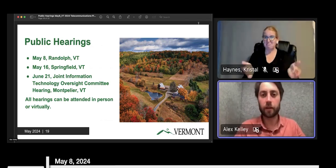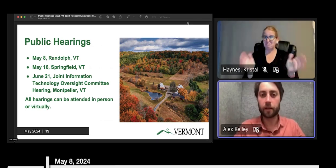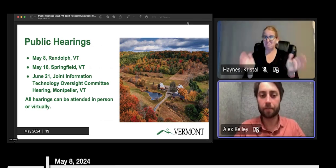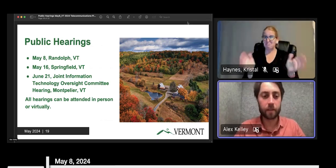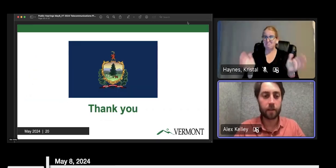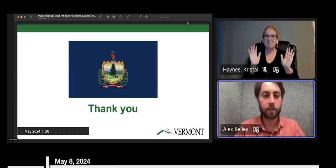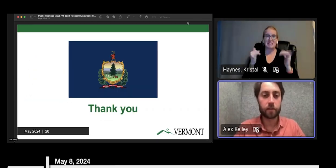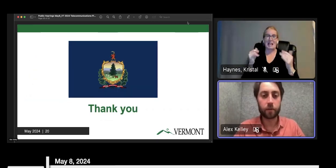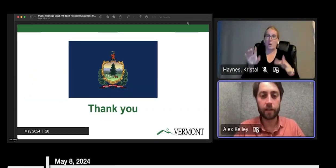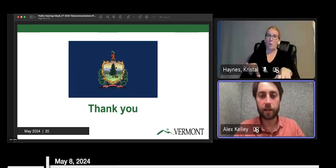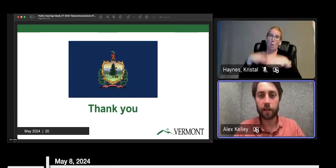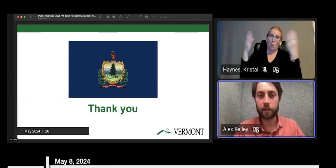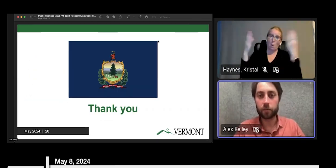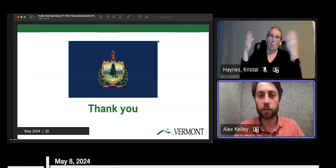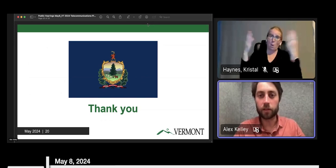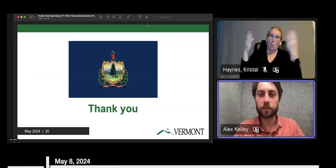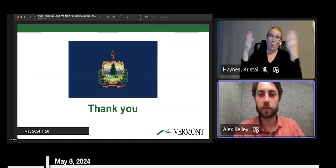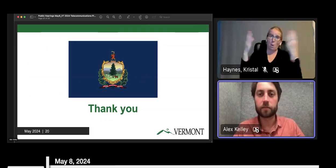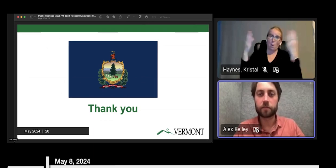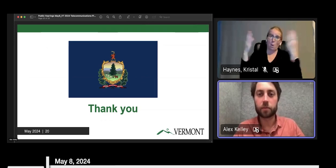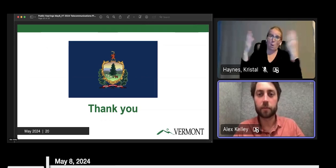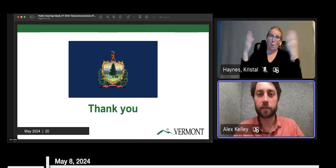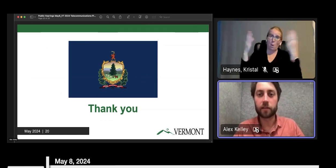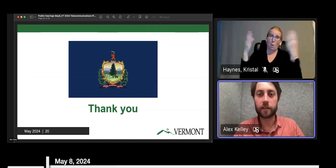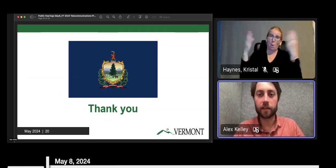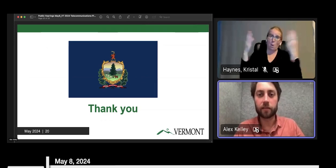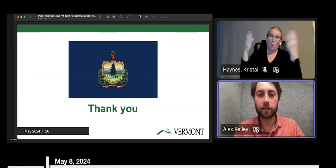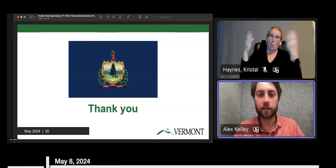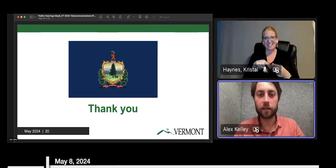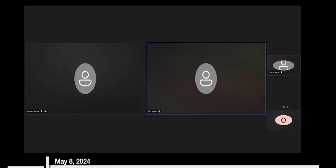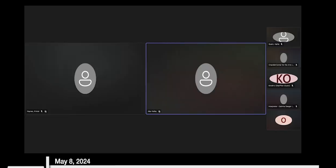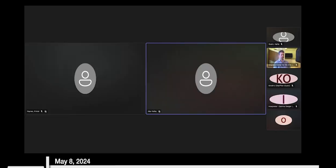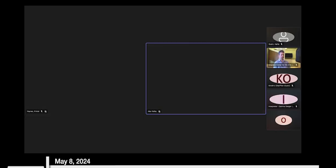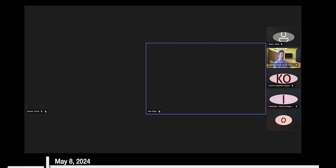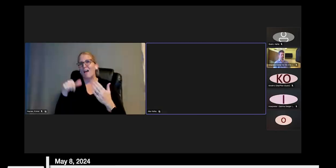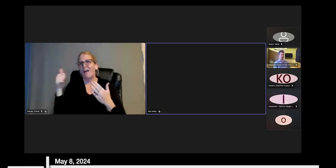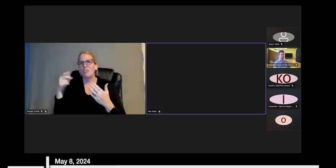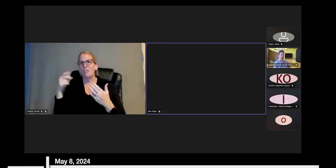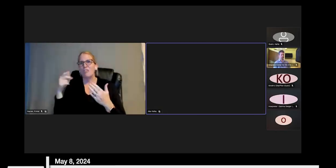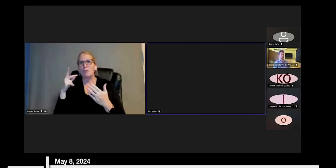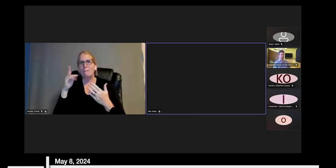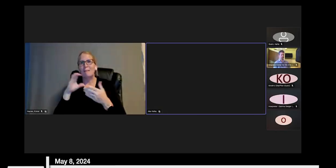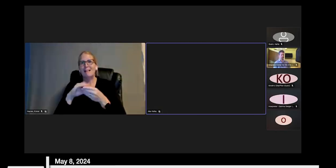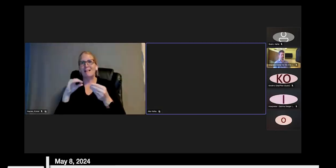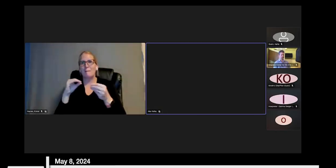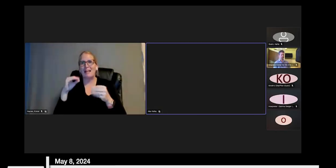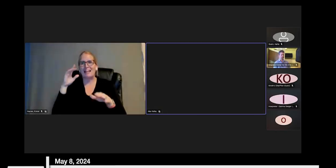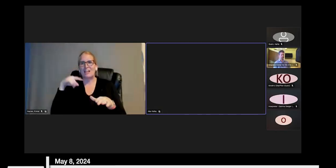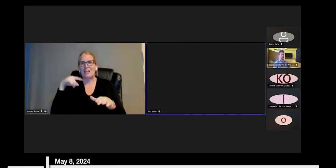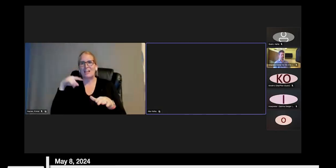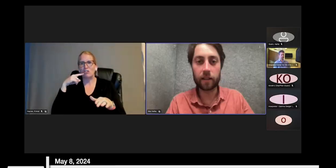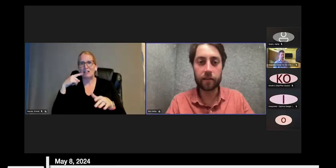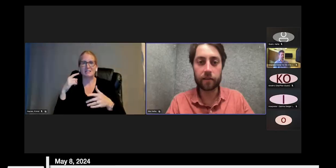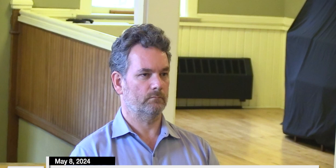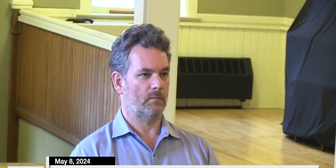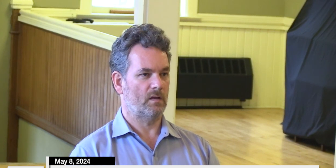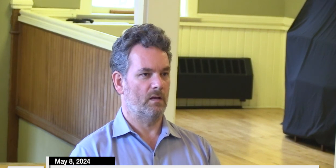up. So with that, I will pull my screen down and turn it back over to